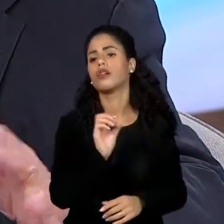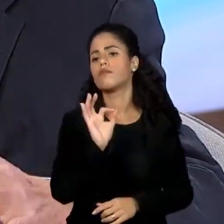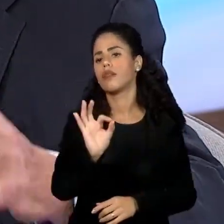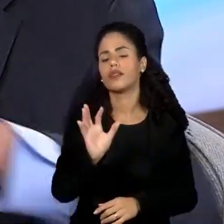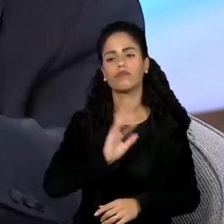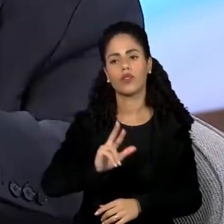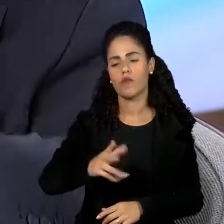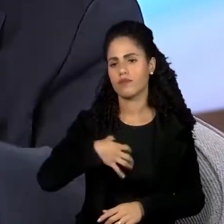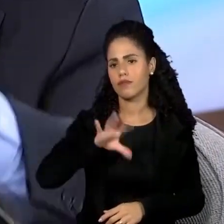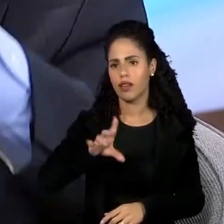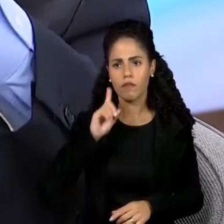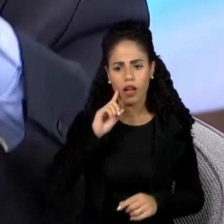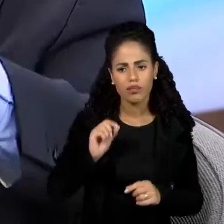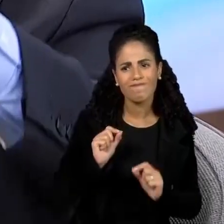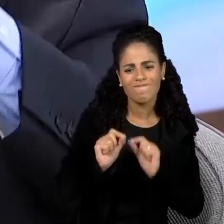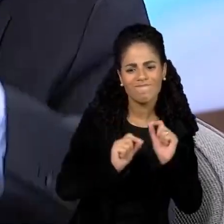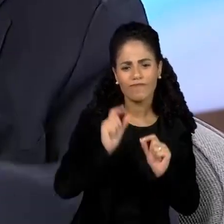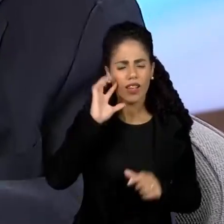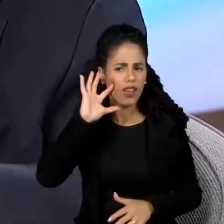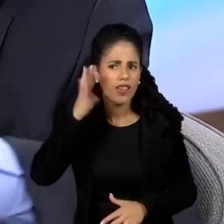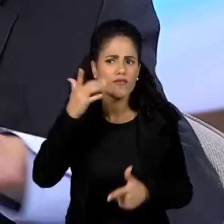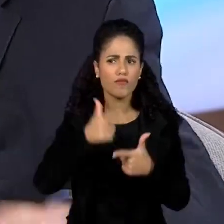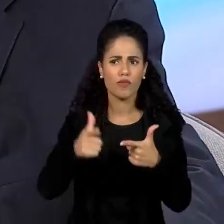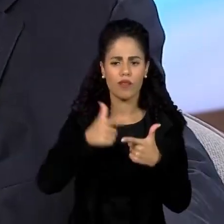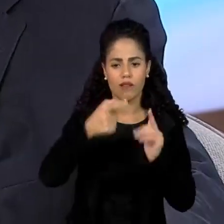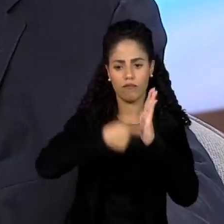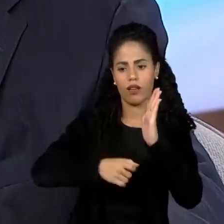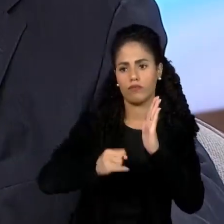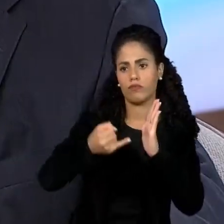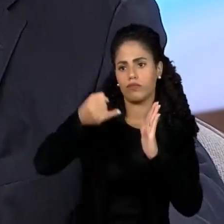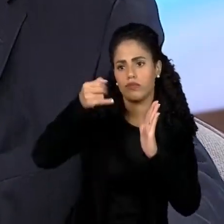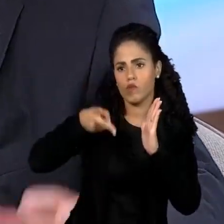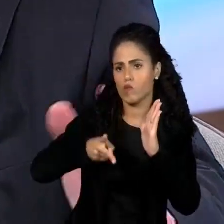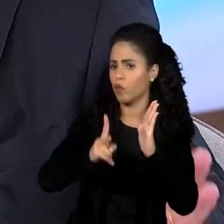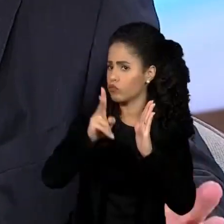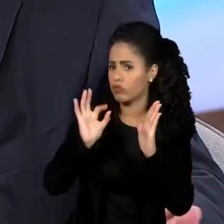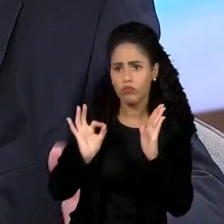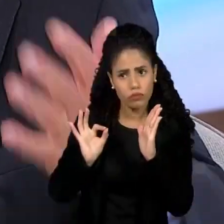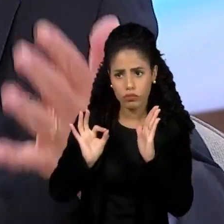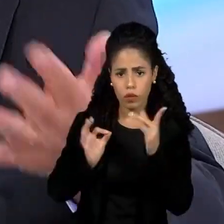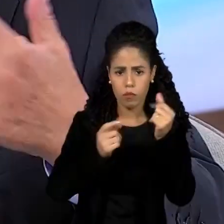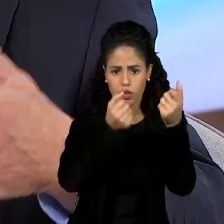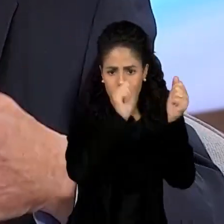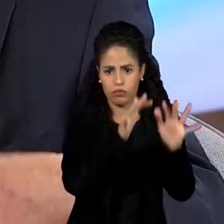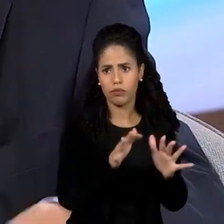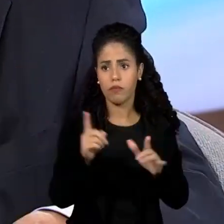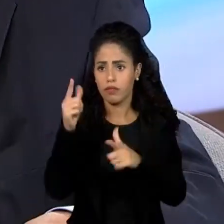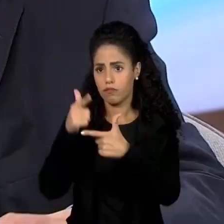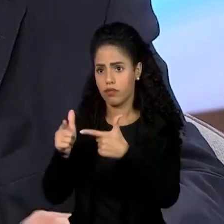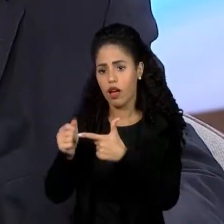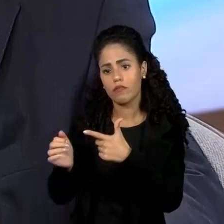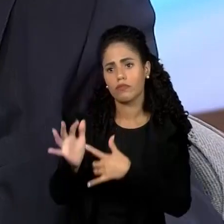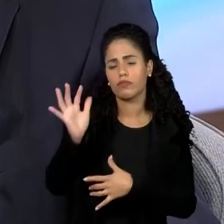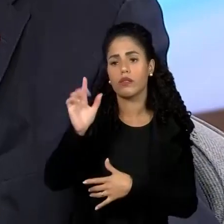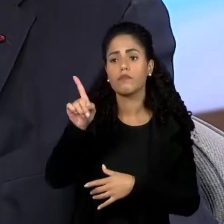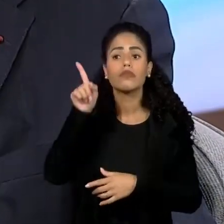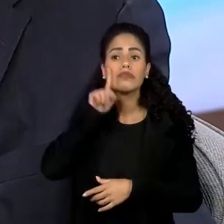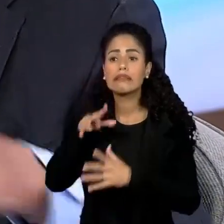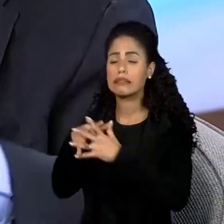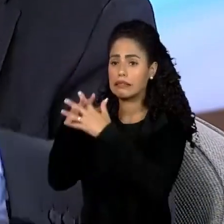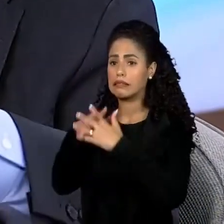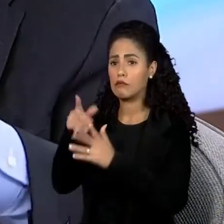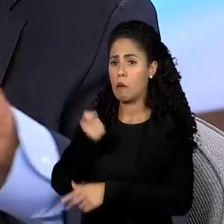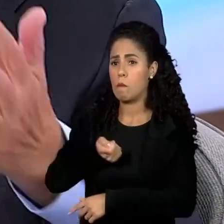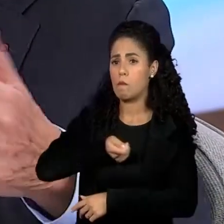they have come down. I mean, not prices, but inflation rates would come down. So in the United States, we've almost achieved